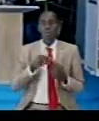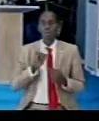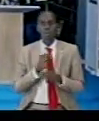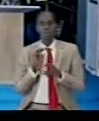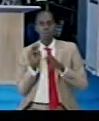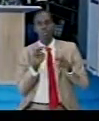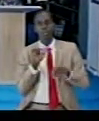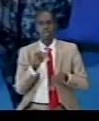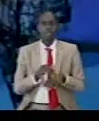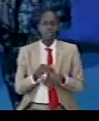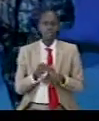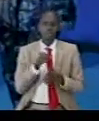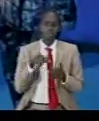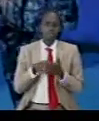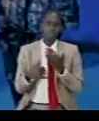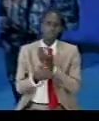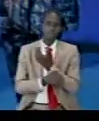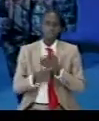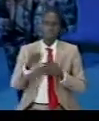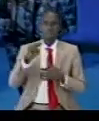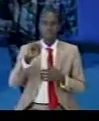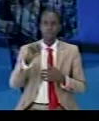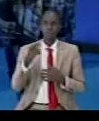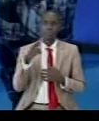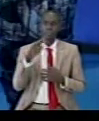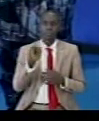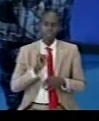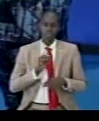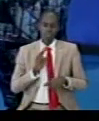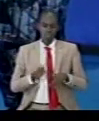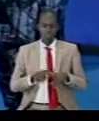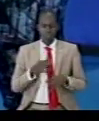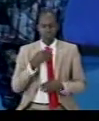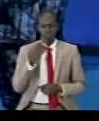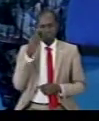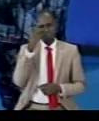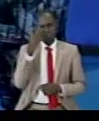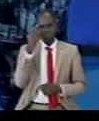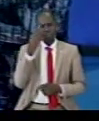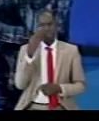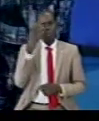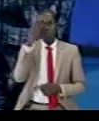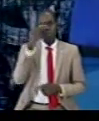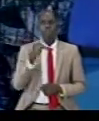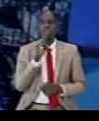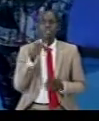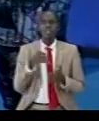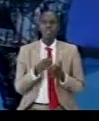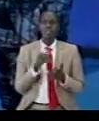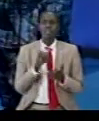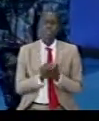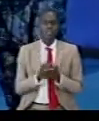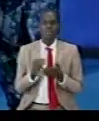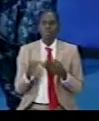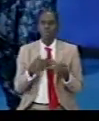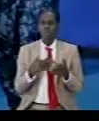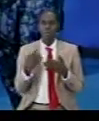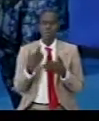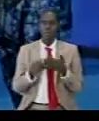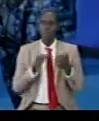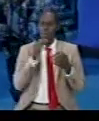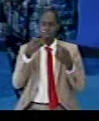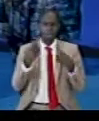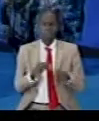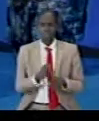of perfidy in this nation, I sit down and I say, why is it that in spite of everything in this country still